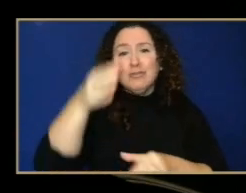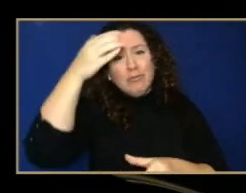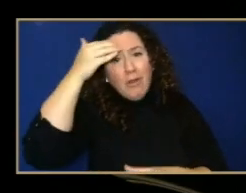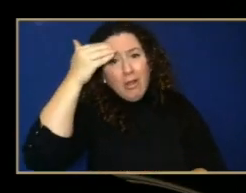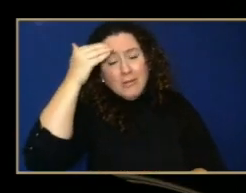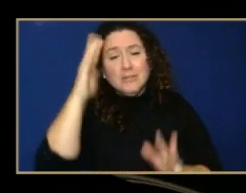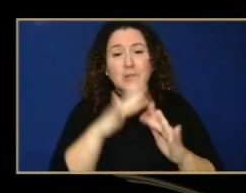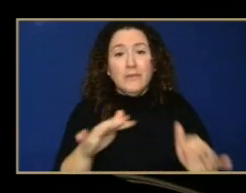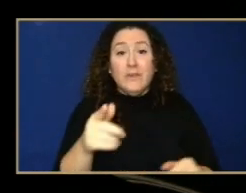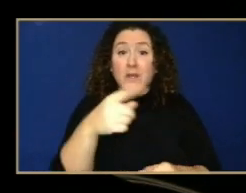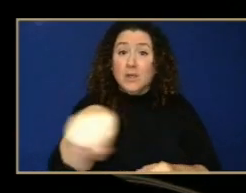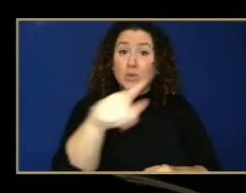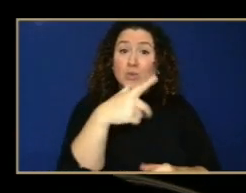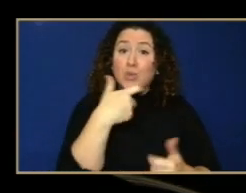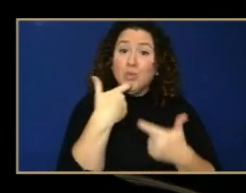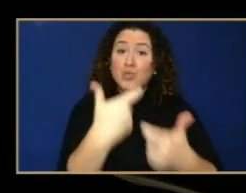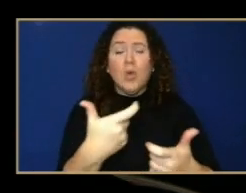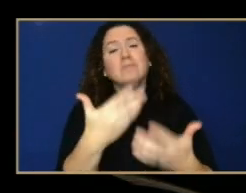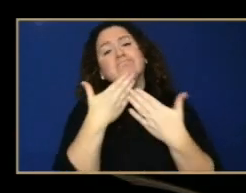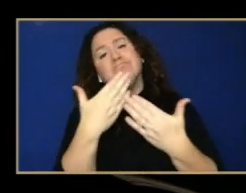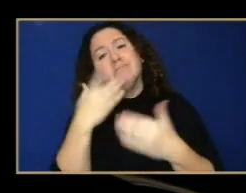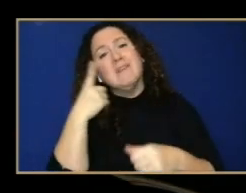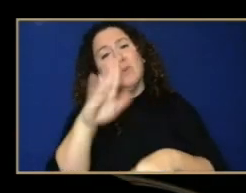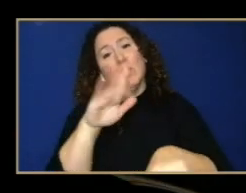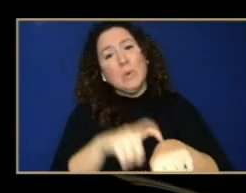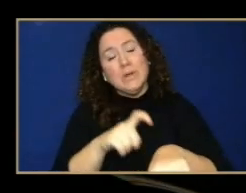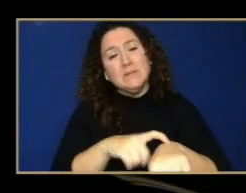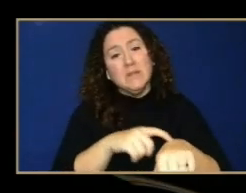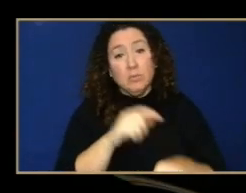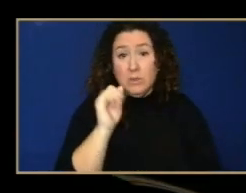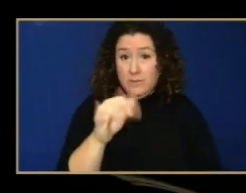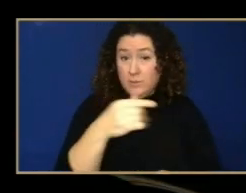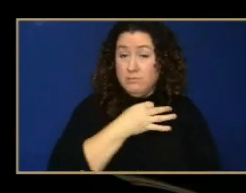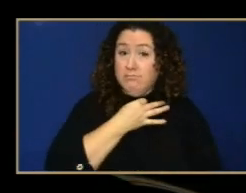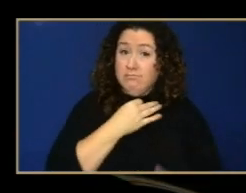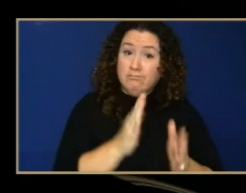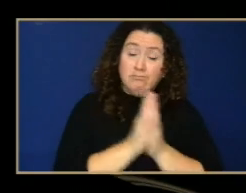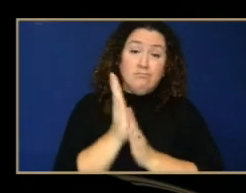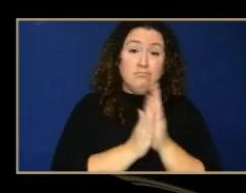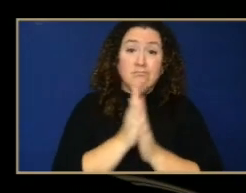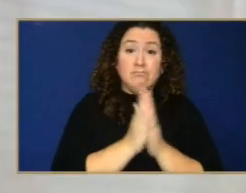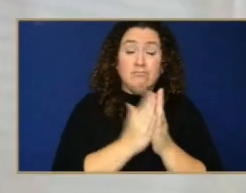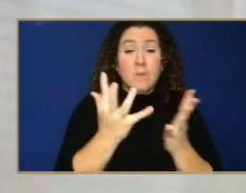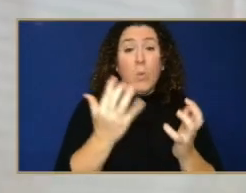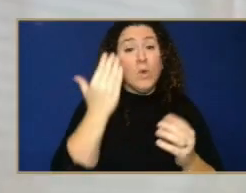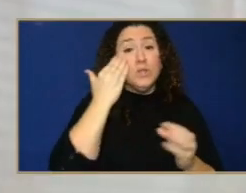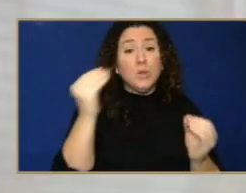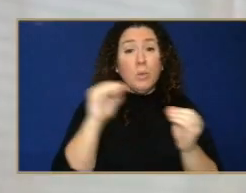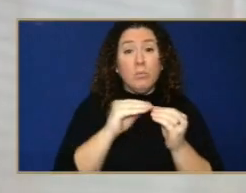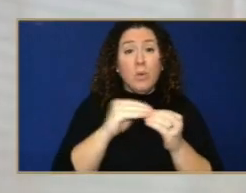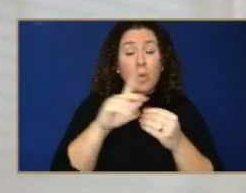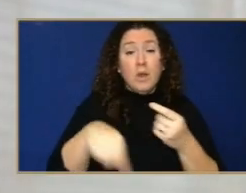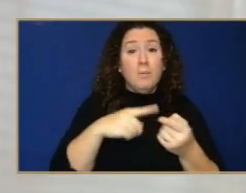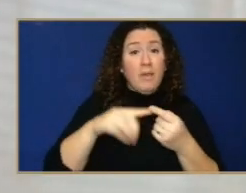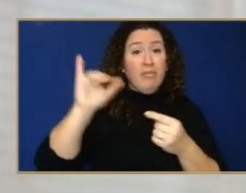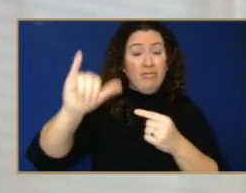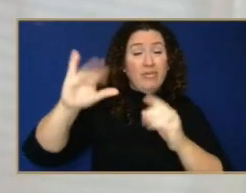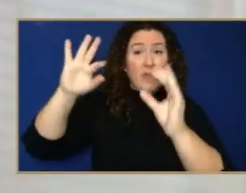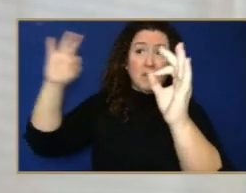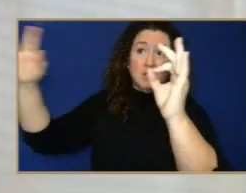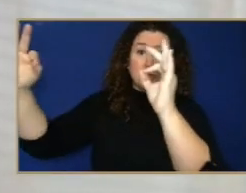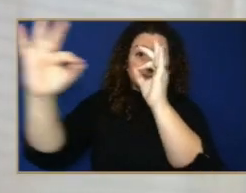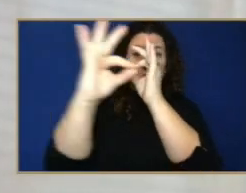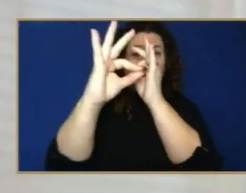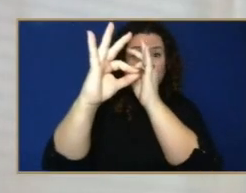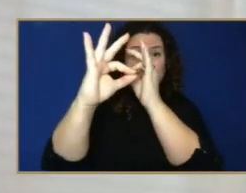spending some time with us. If you'd like to know more about the Great Conjunction, sky watching tips, or what's up in the night sky for December,